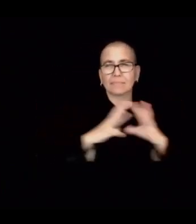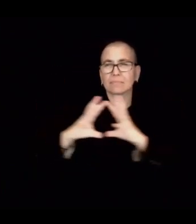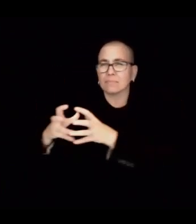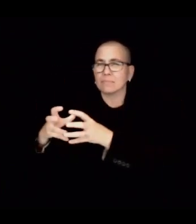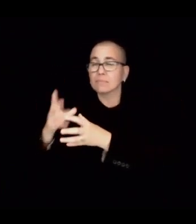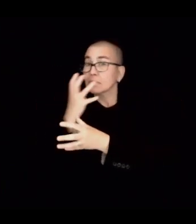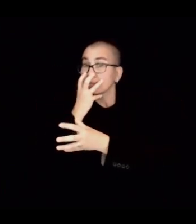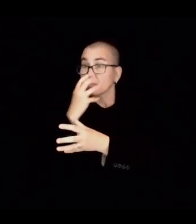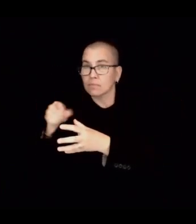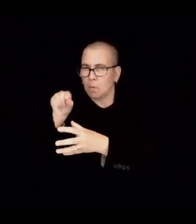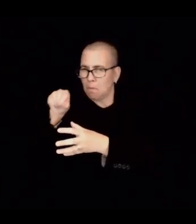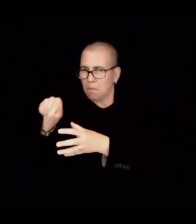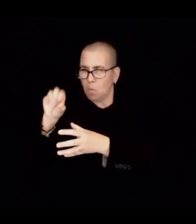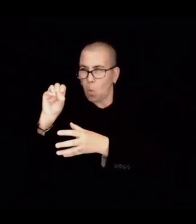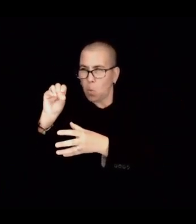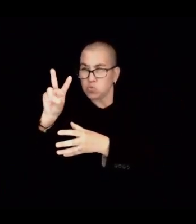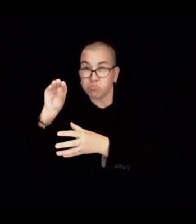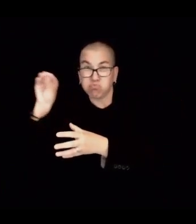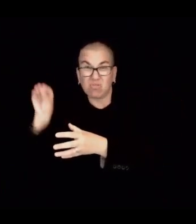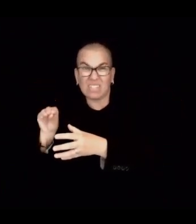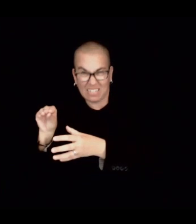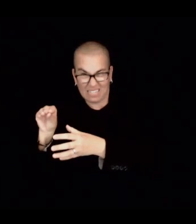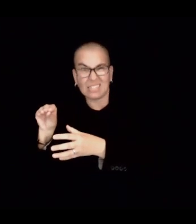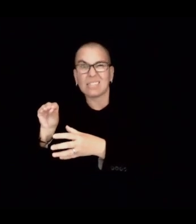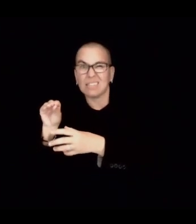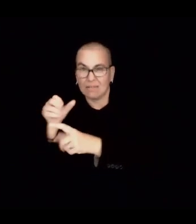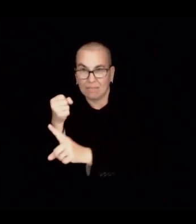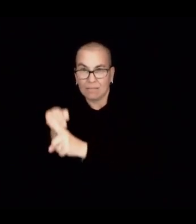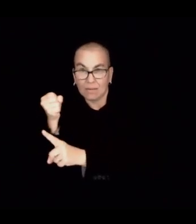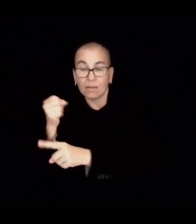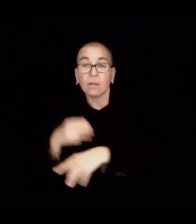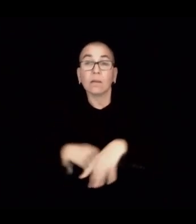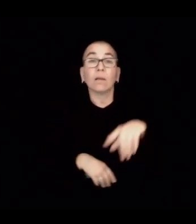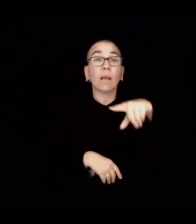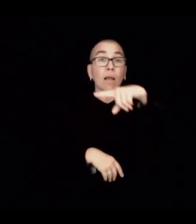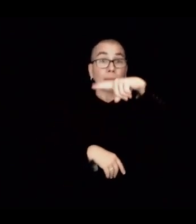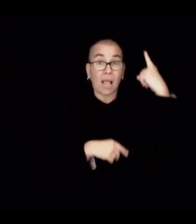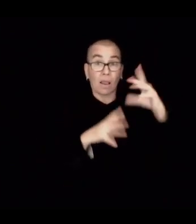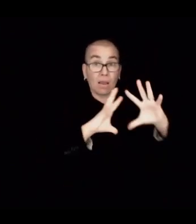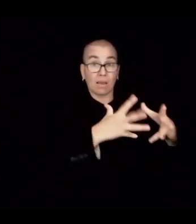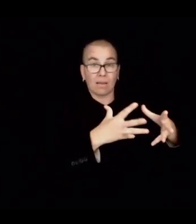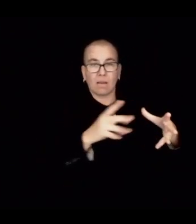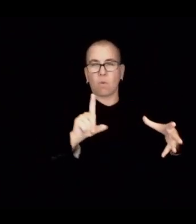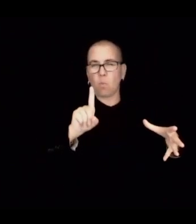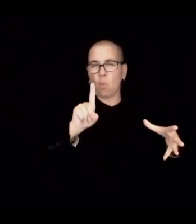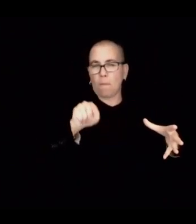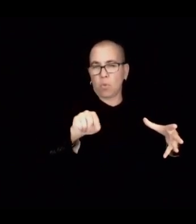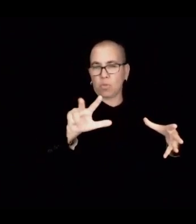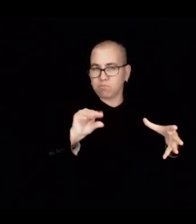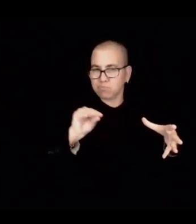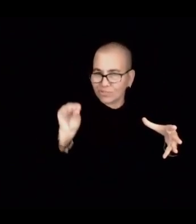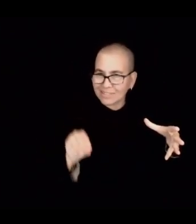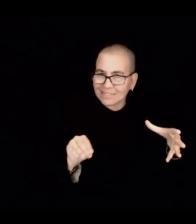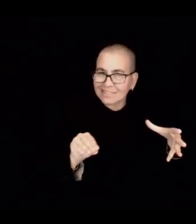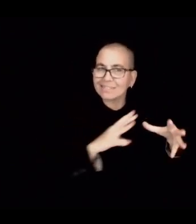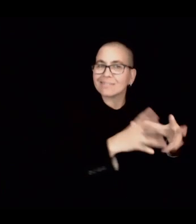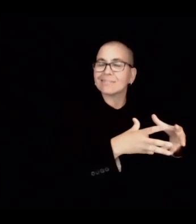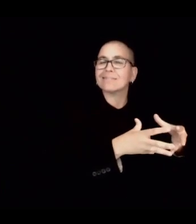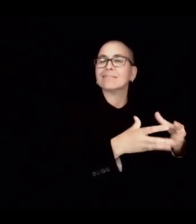It was 1.3% among the Black population, 5% among our Asian population, and